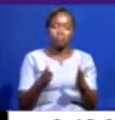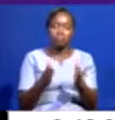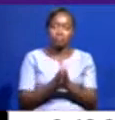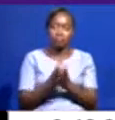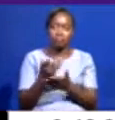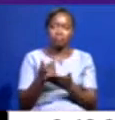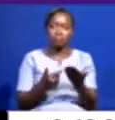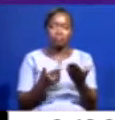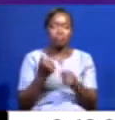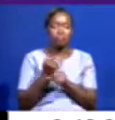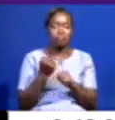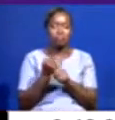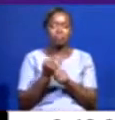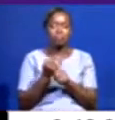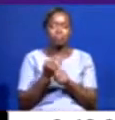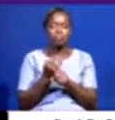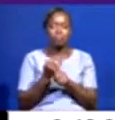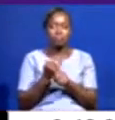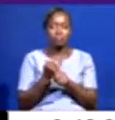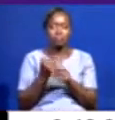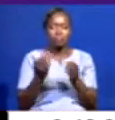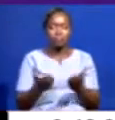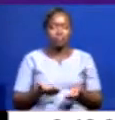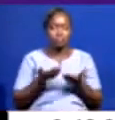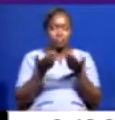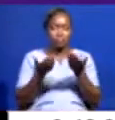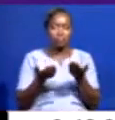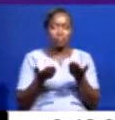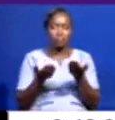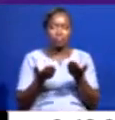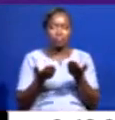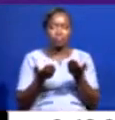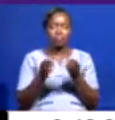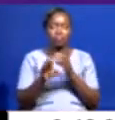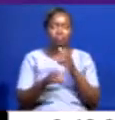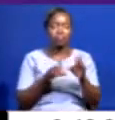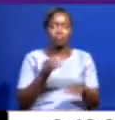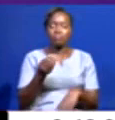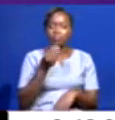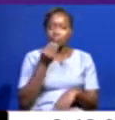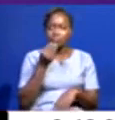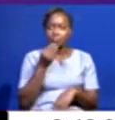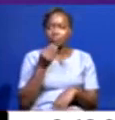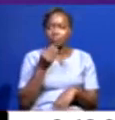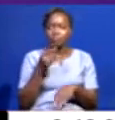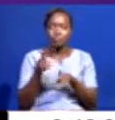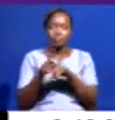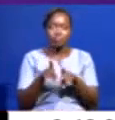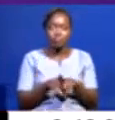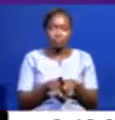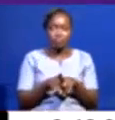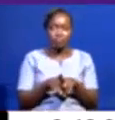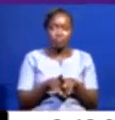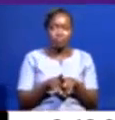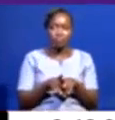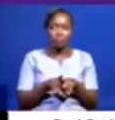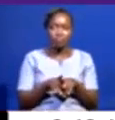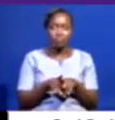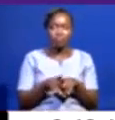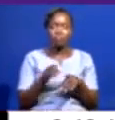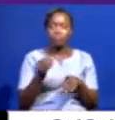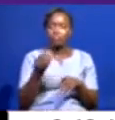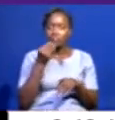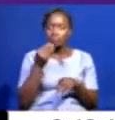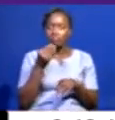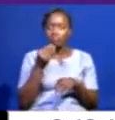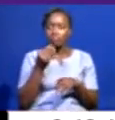we now want to do with WeEffect is to promote animal feeds that are also taken by animals as food and at the same